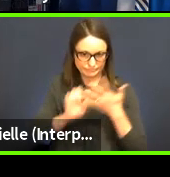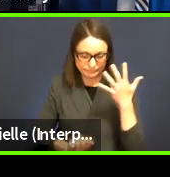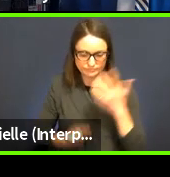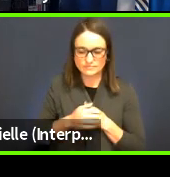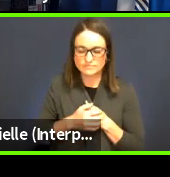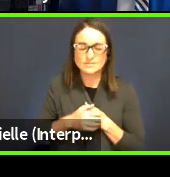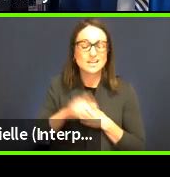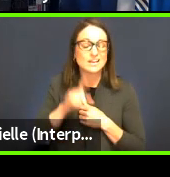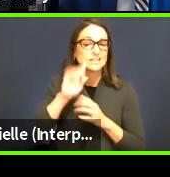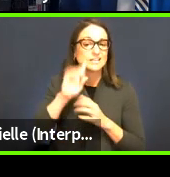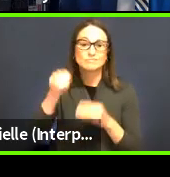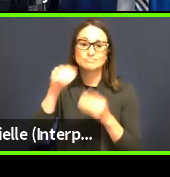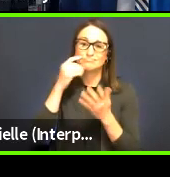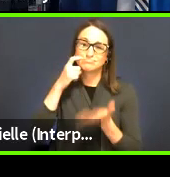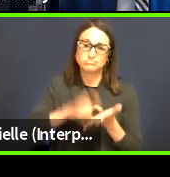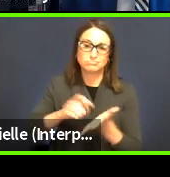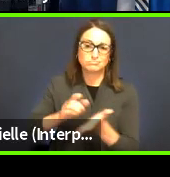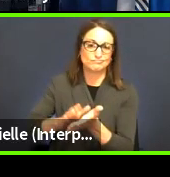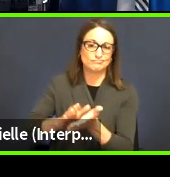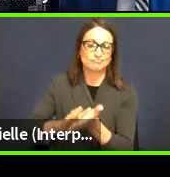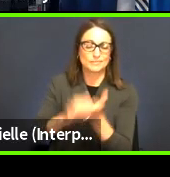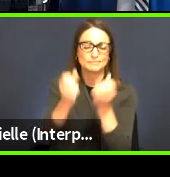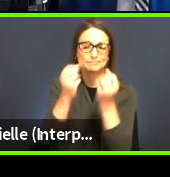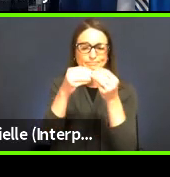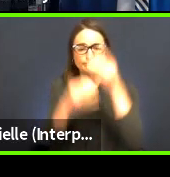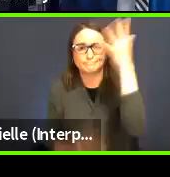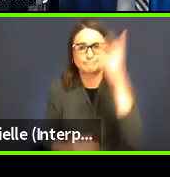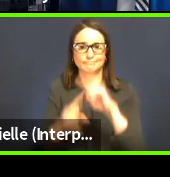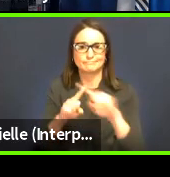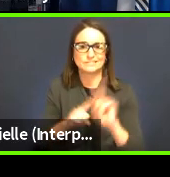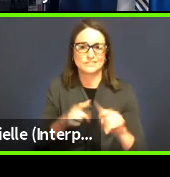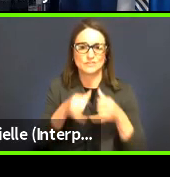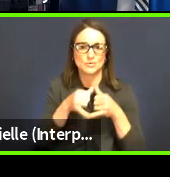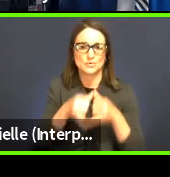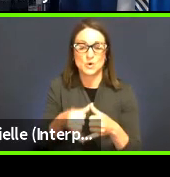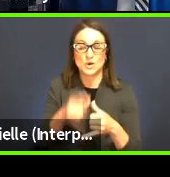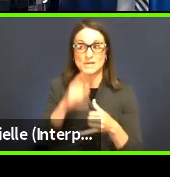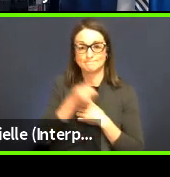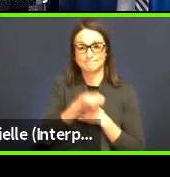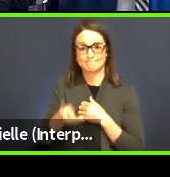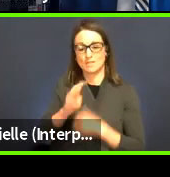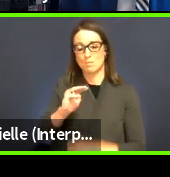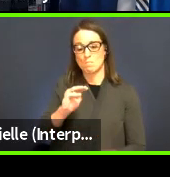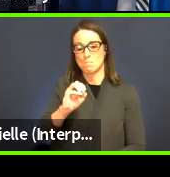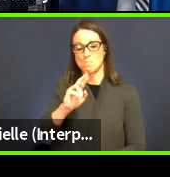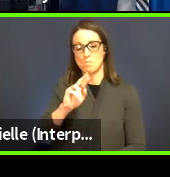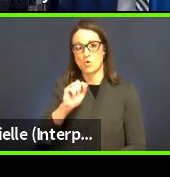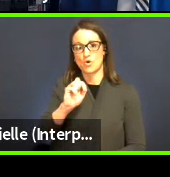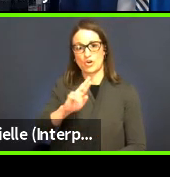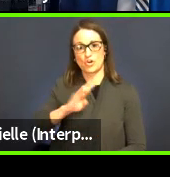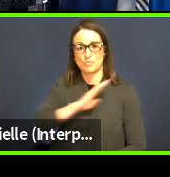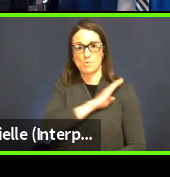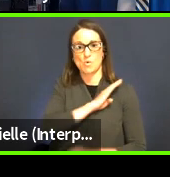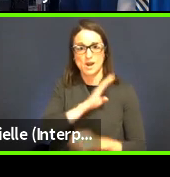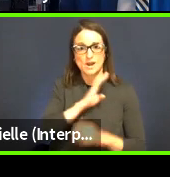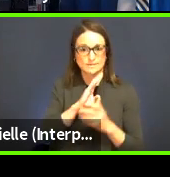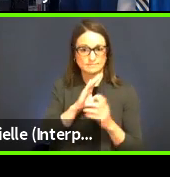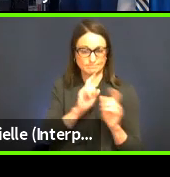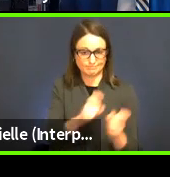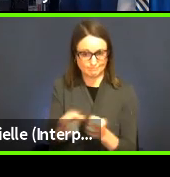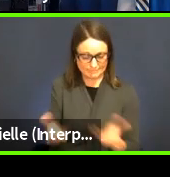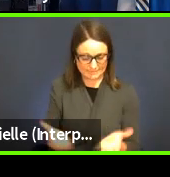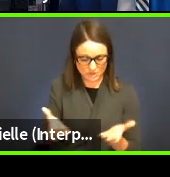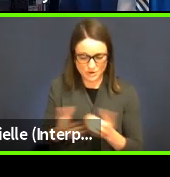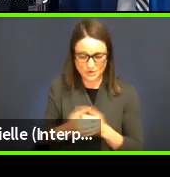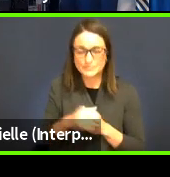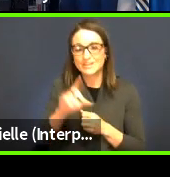awards, including at least 7 Mortarboard Teaching Awards by my count, the Favorite Professor Lunch Guest, and Delta